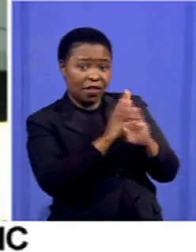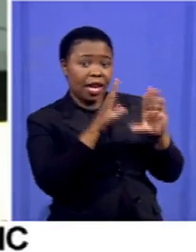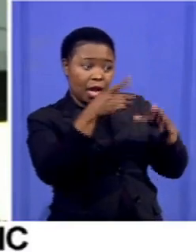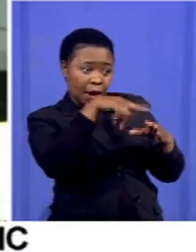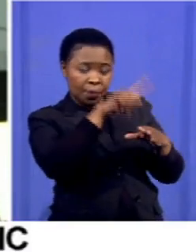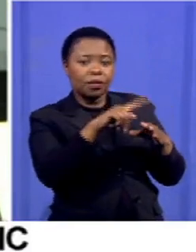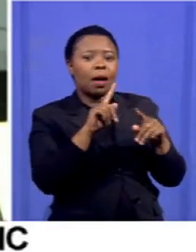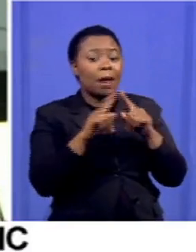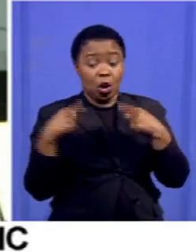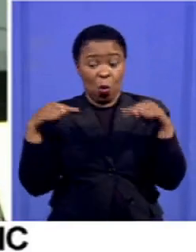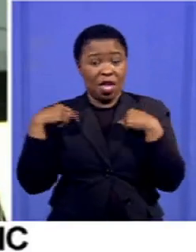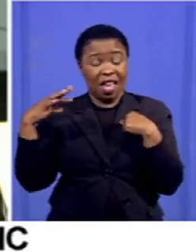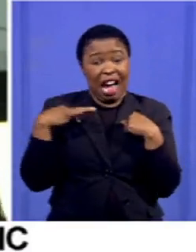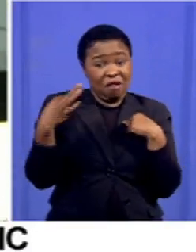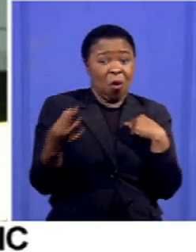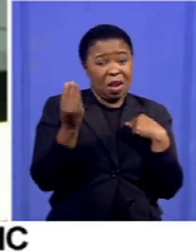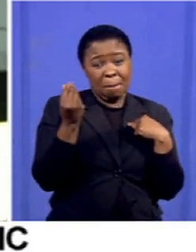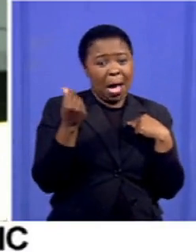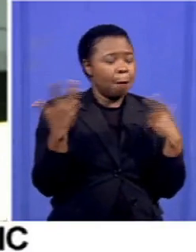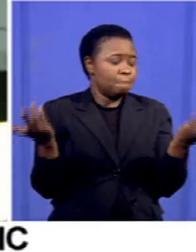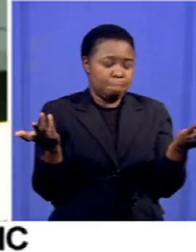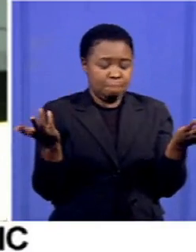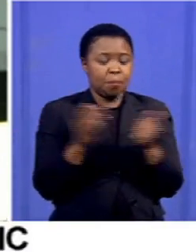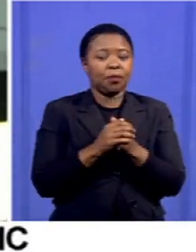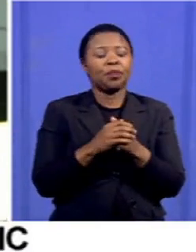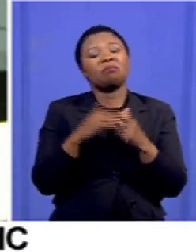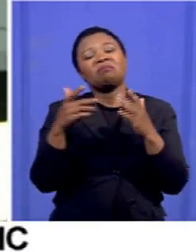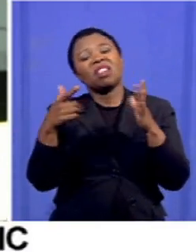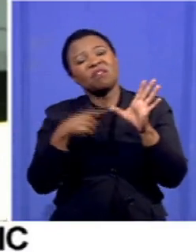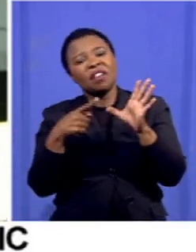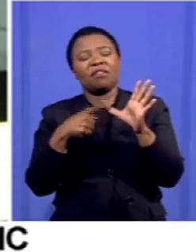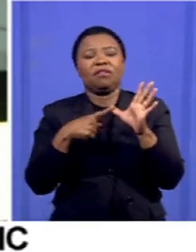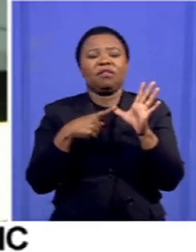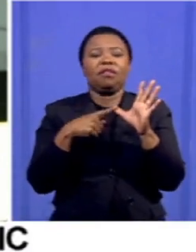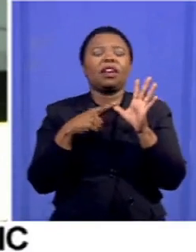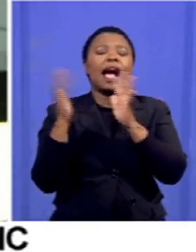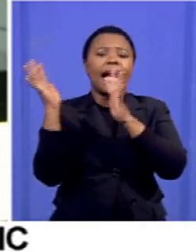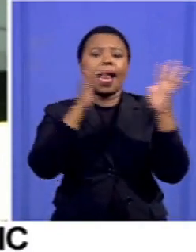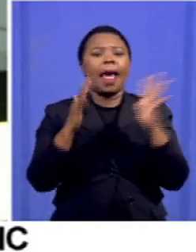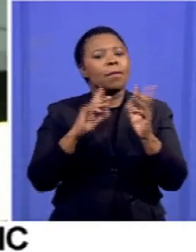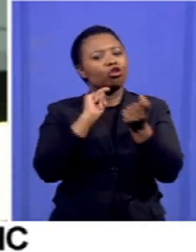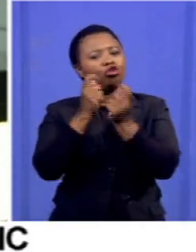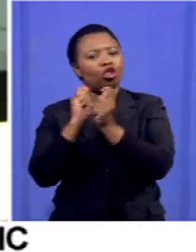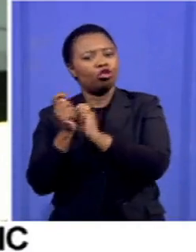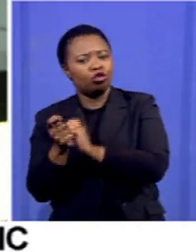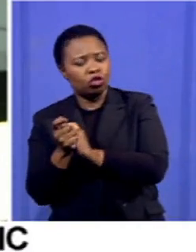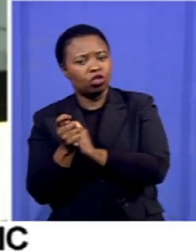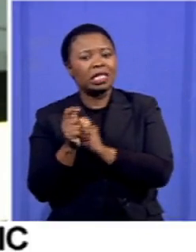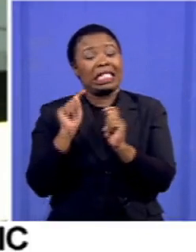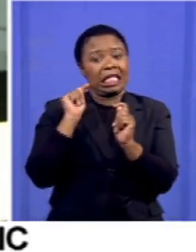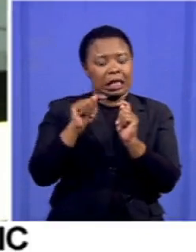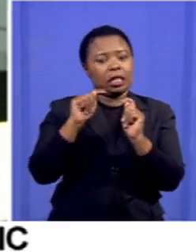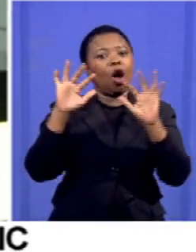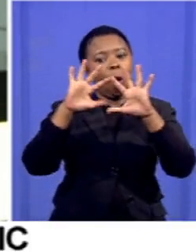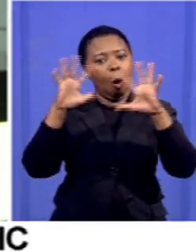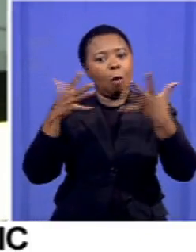can't necessarily afford. They talk about climate change. Of course, climate change has become a stronger feature